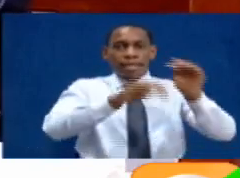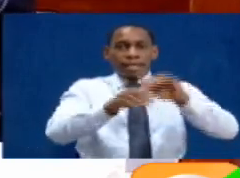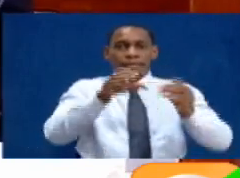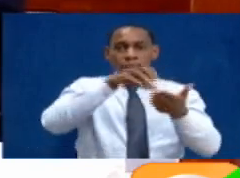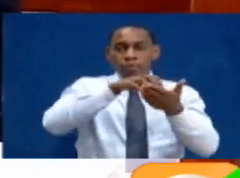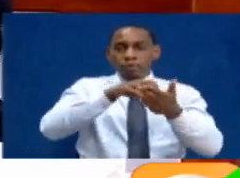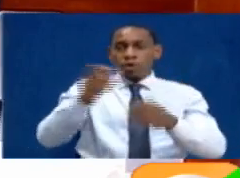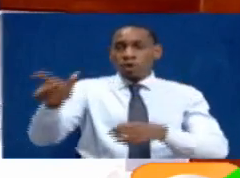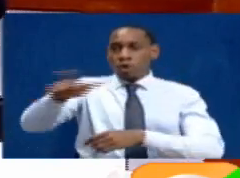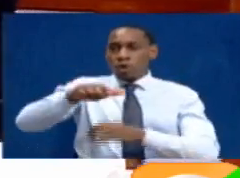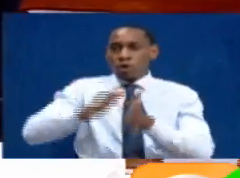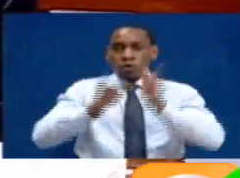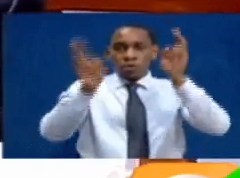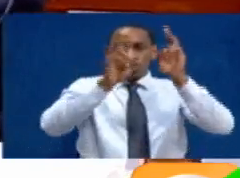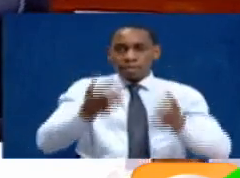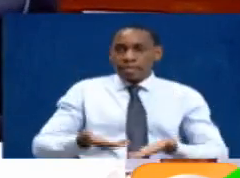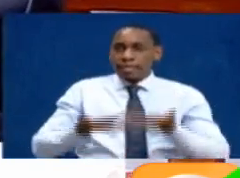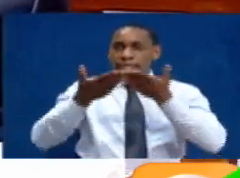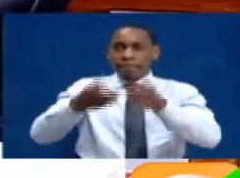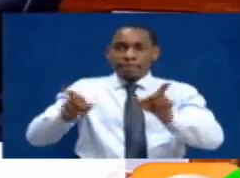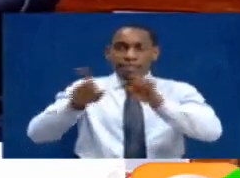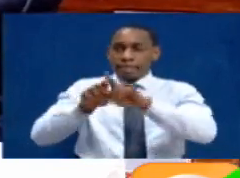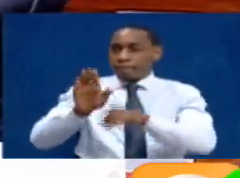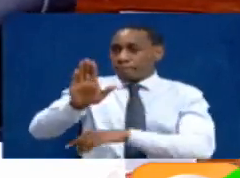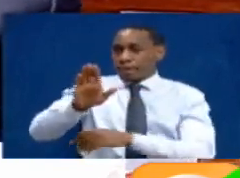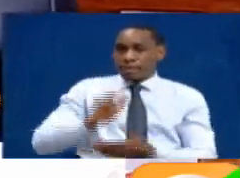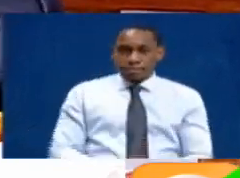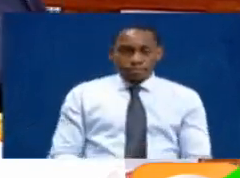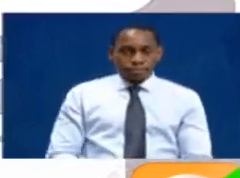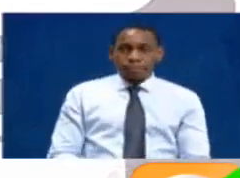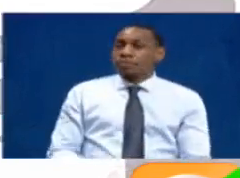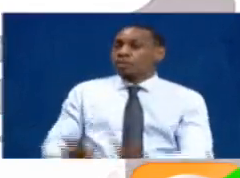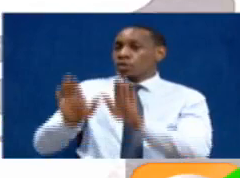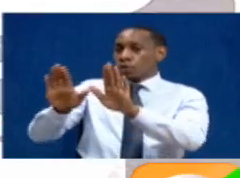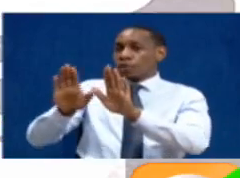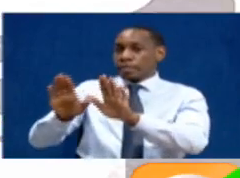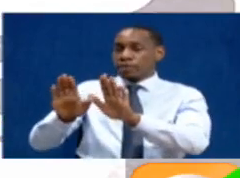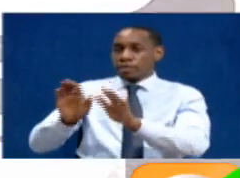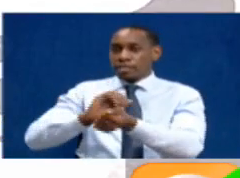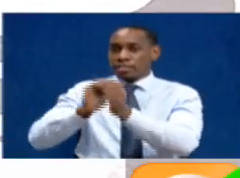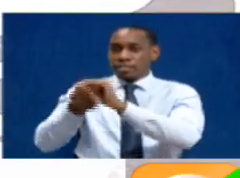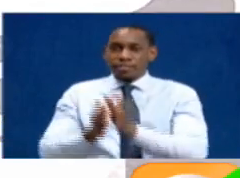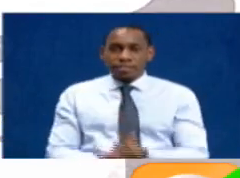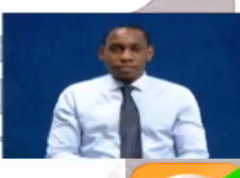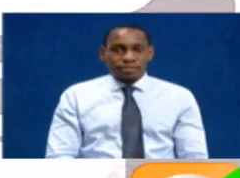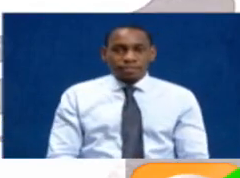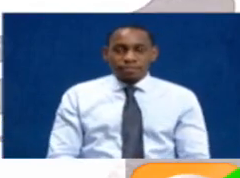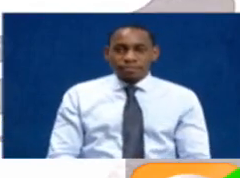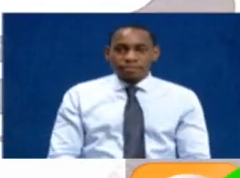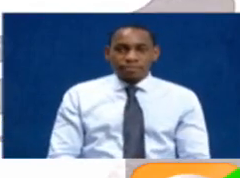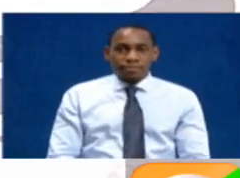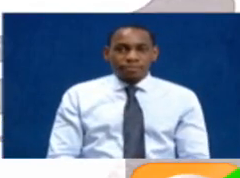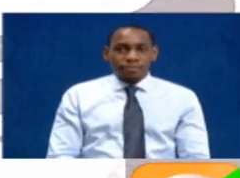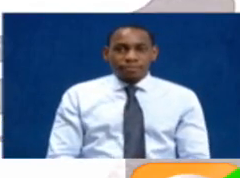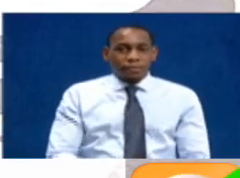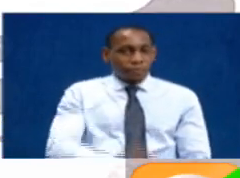local and international. I forwarded the same to him. Okay, SG, let's switch gears now. You've said your... Change, son!